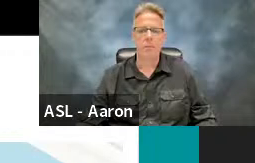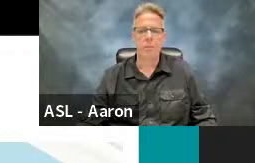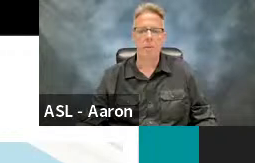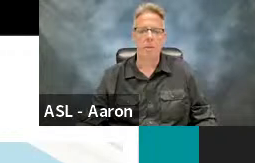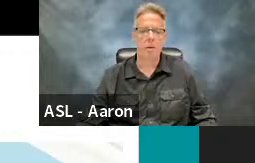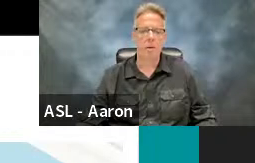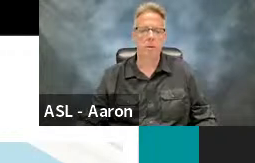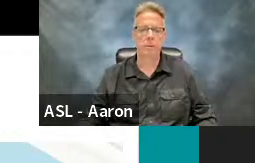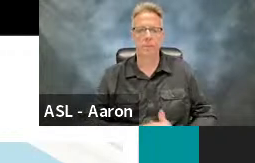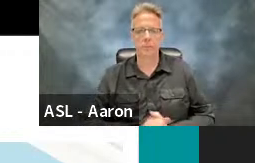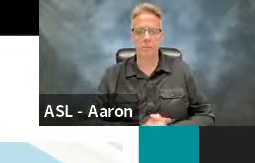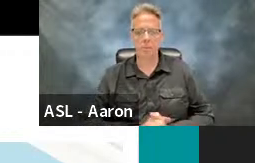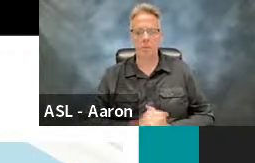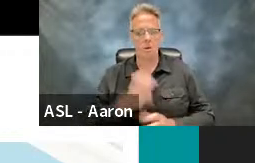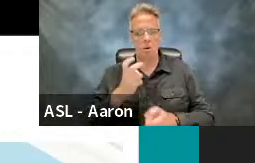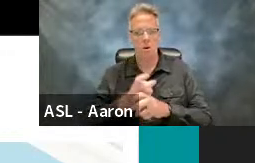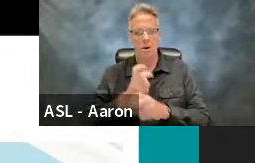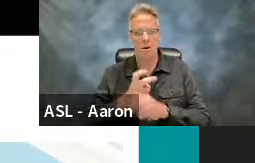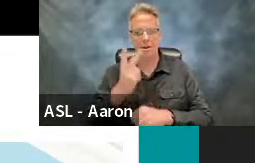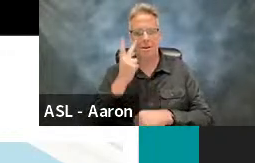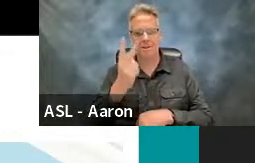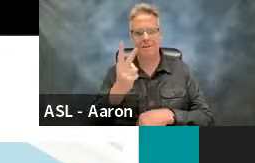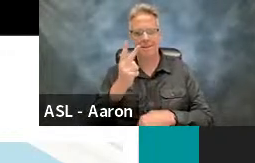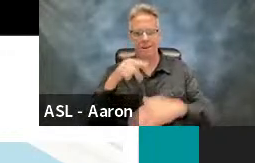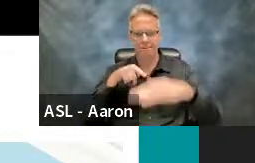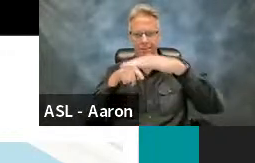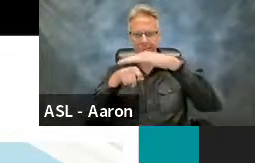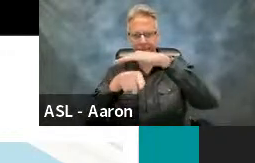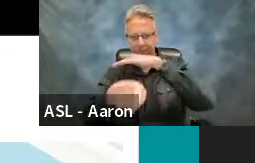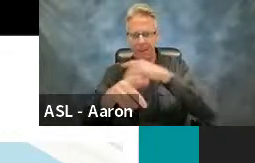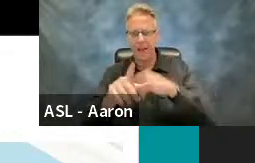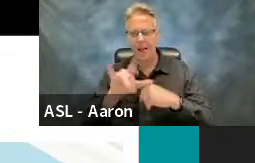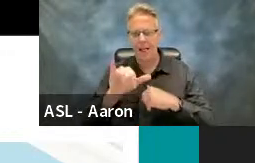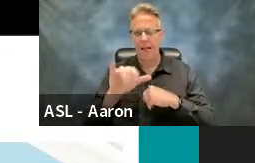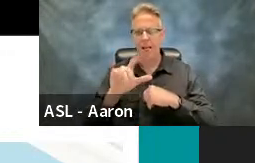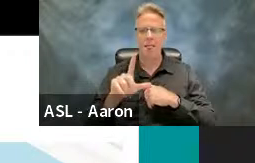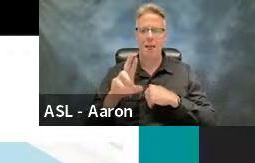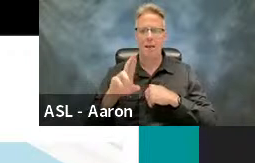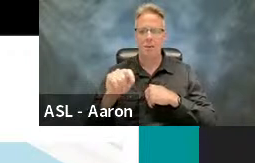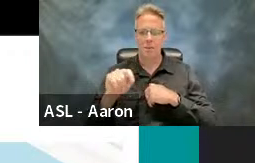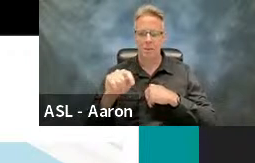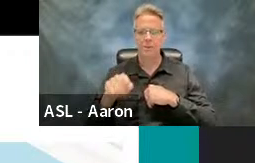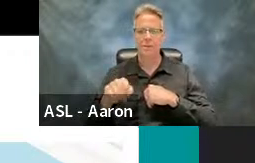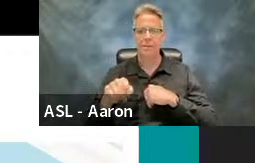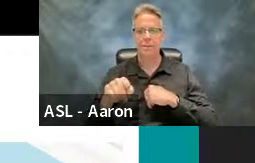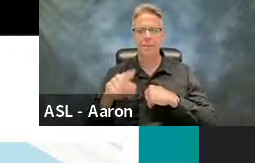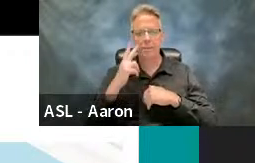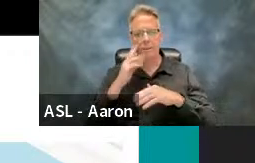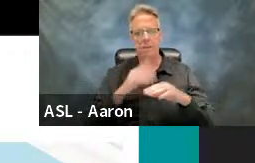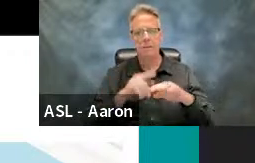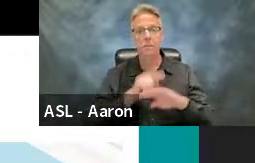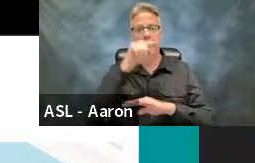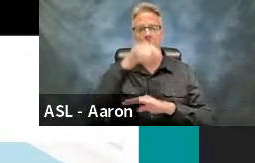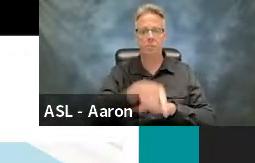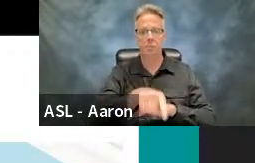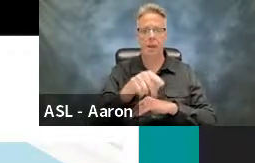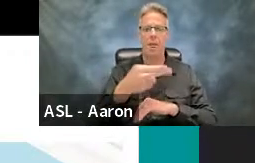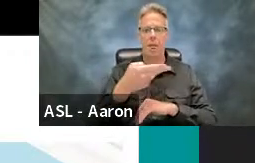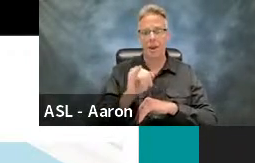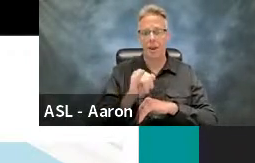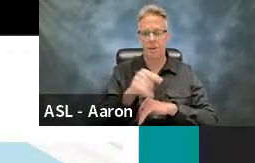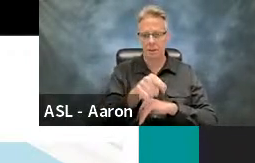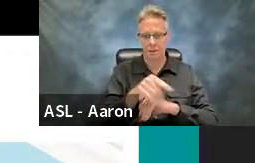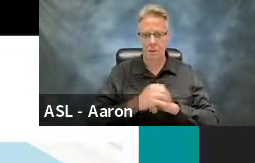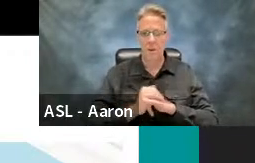So it's hard to see those under the bridge, but light rail as he pops out over Hayden Island in